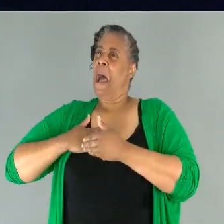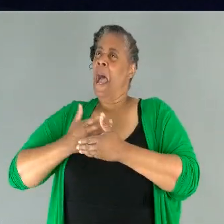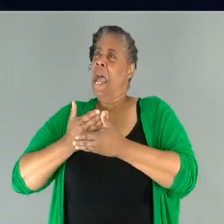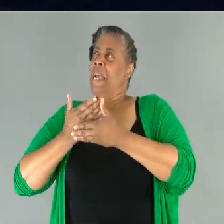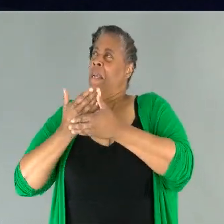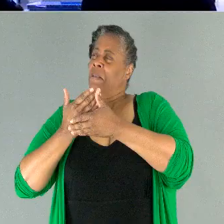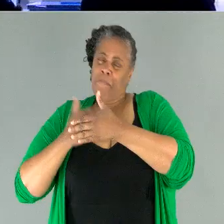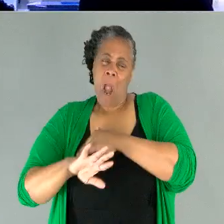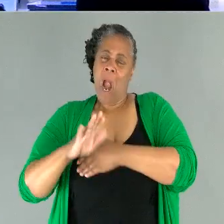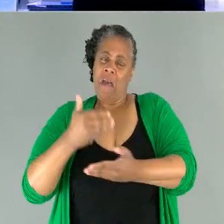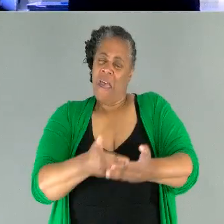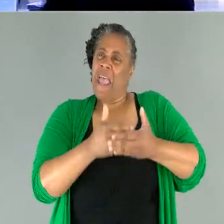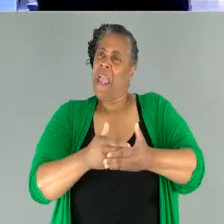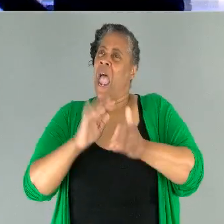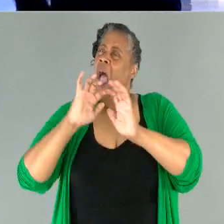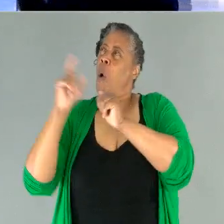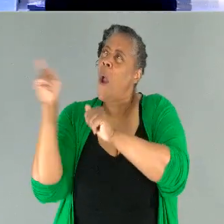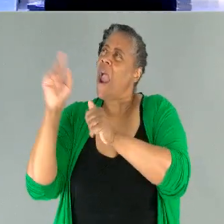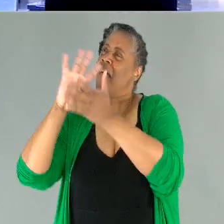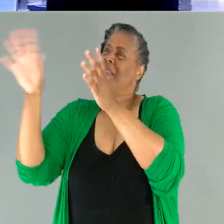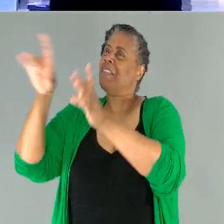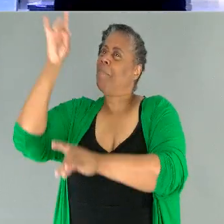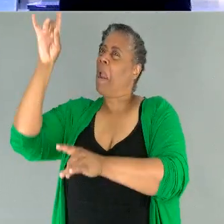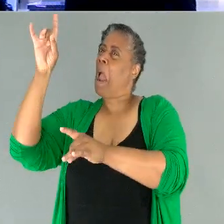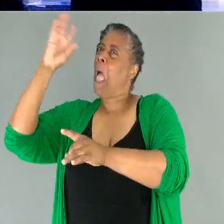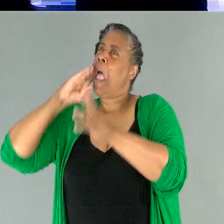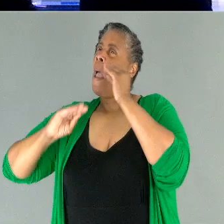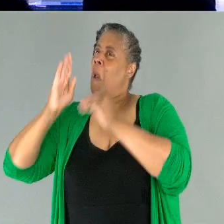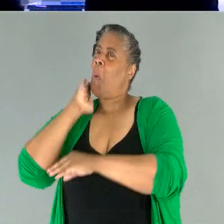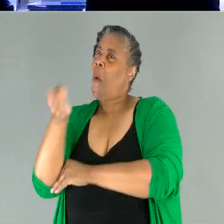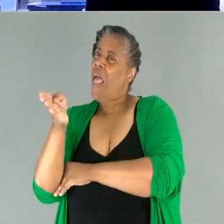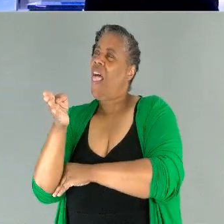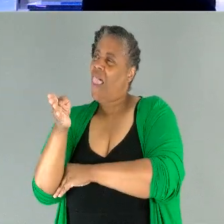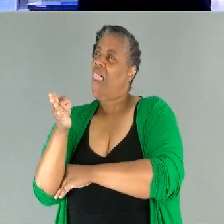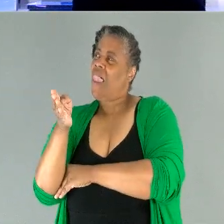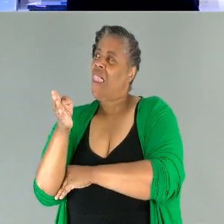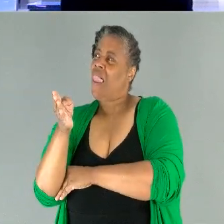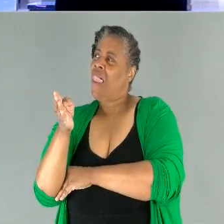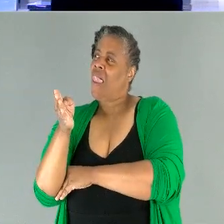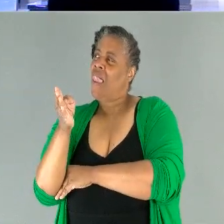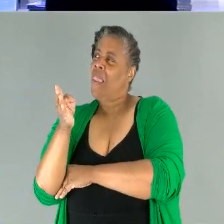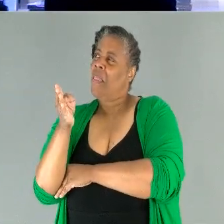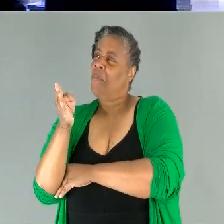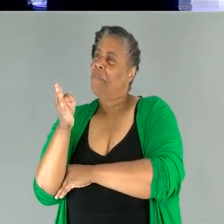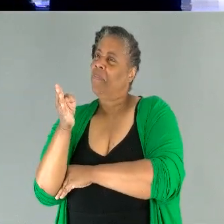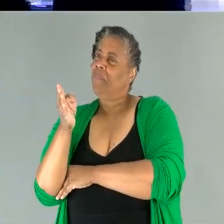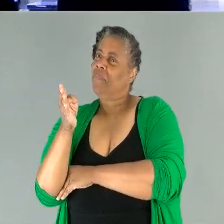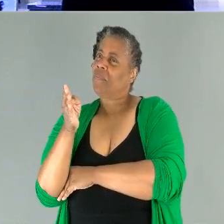spirit.